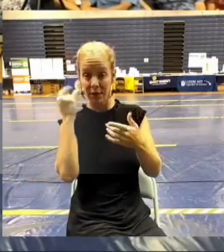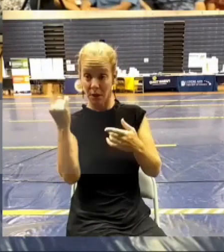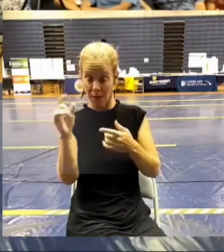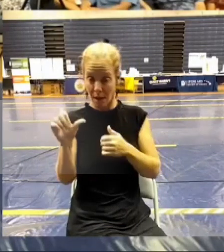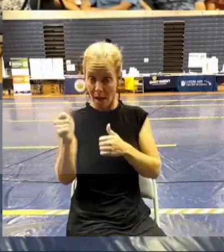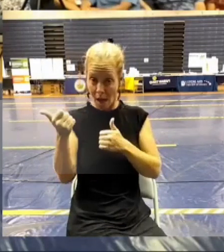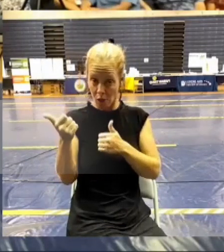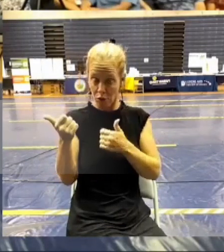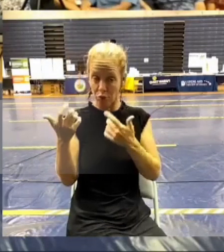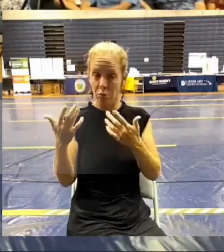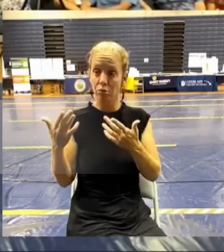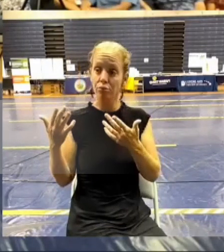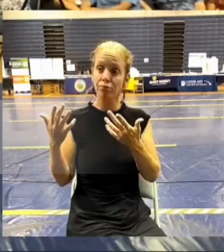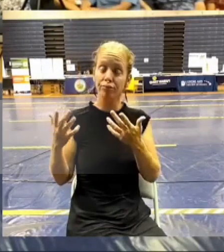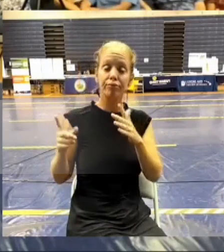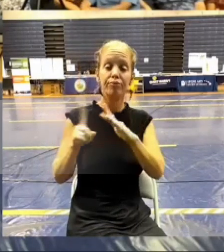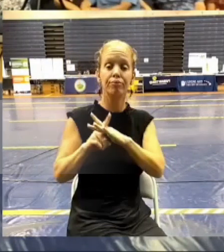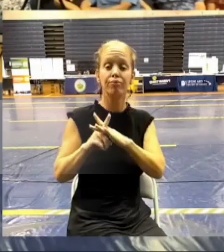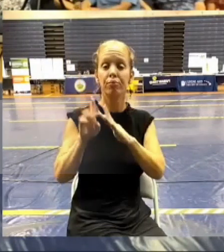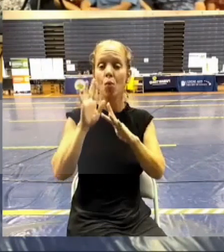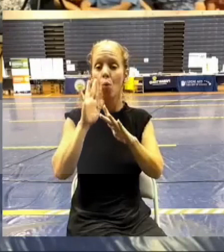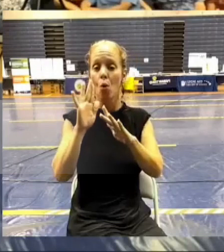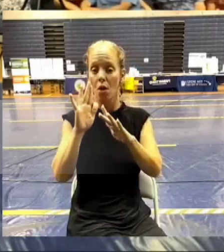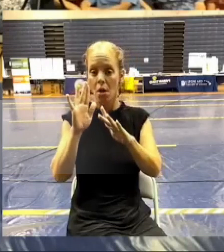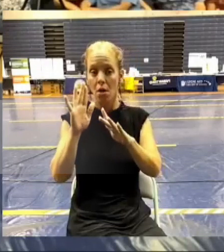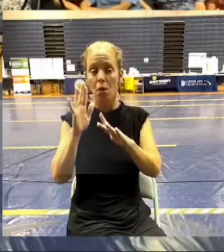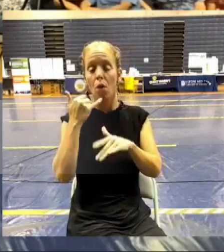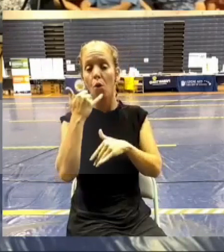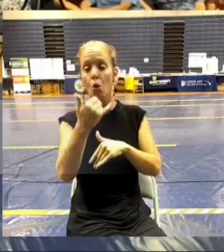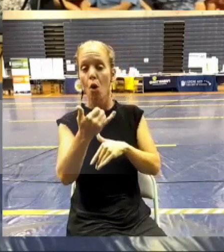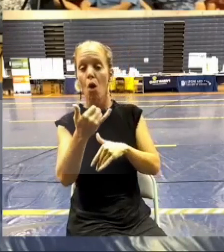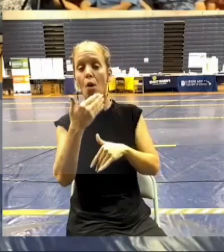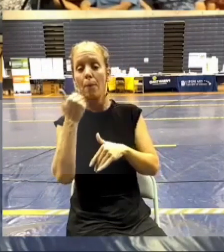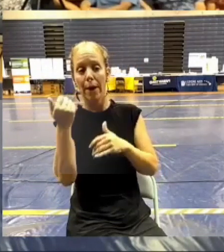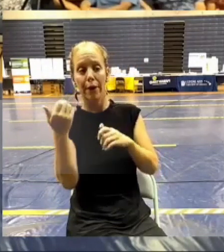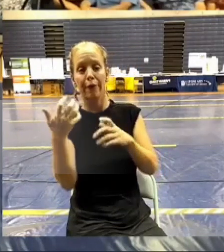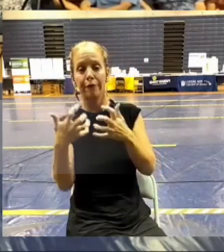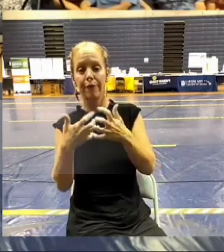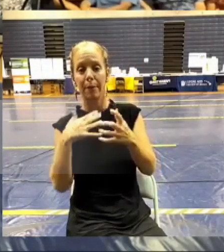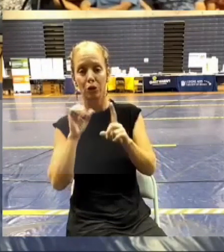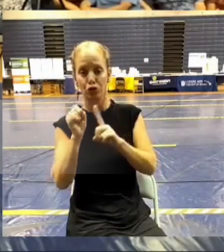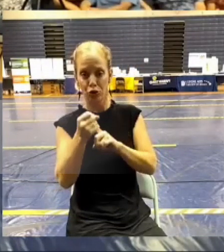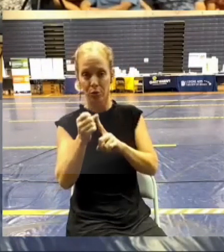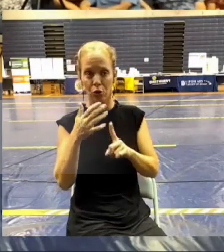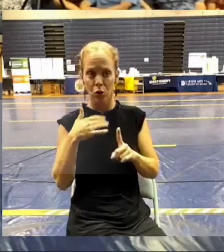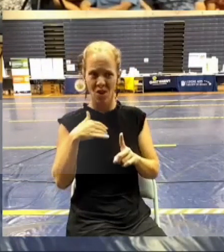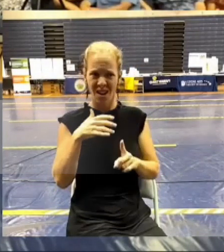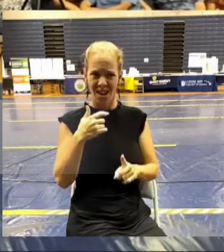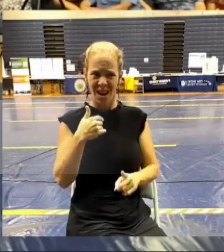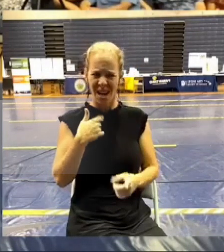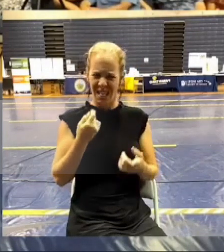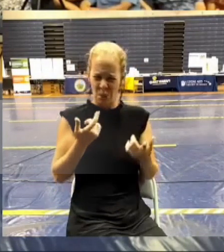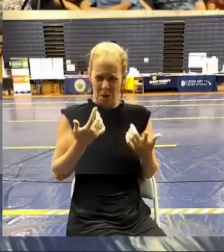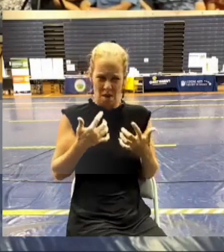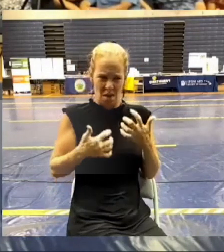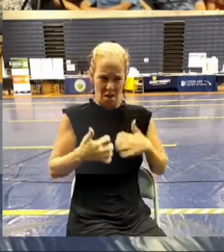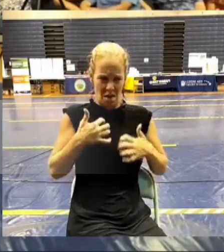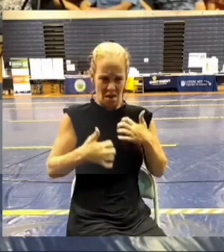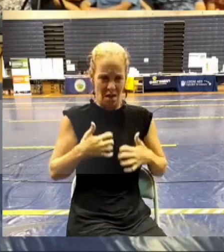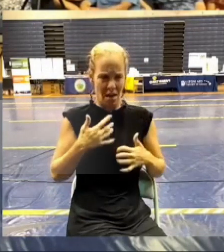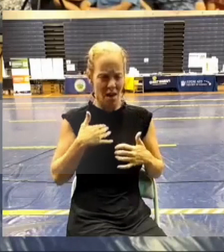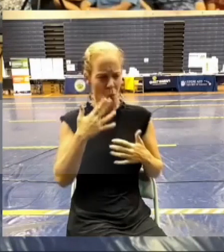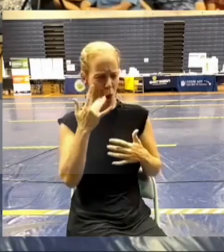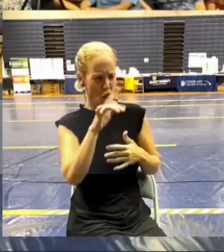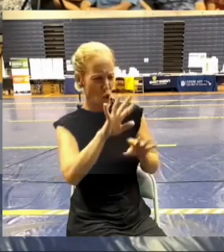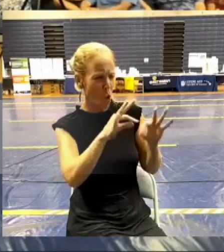to more better fit your circumstance. So that already got me distraught. Like,